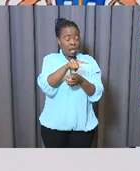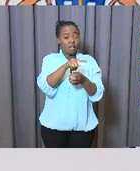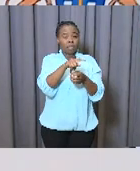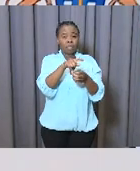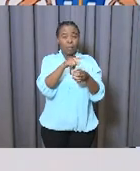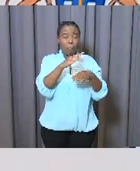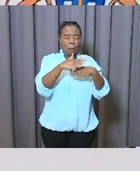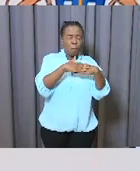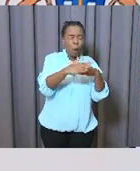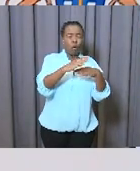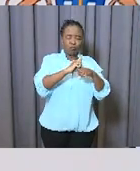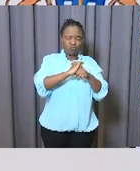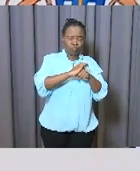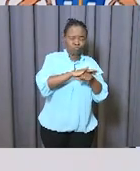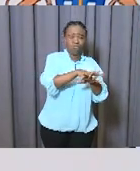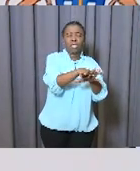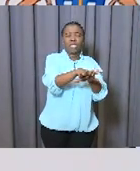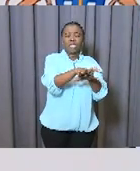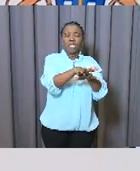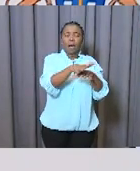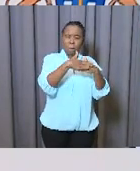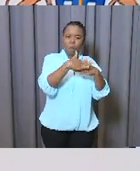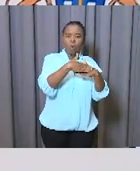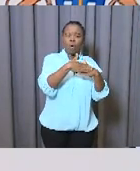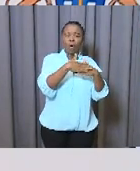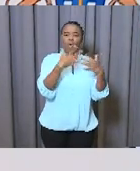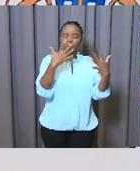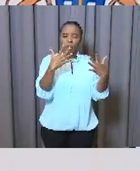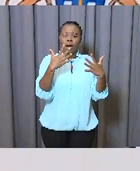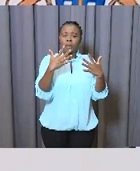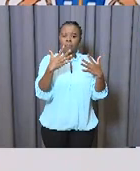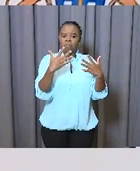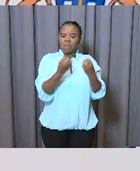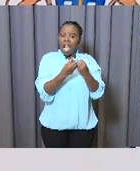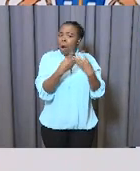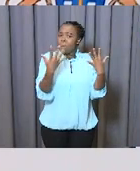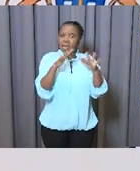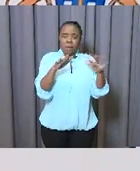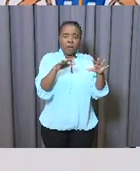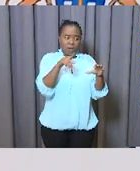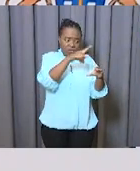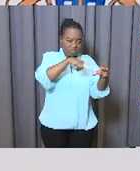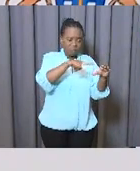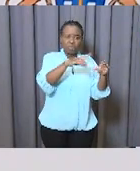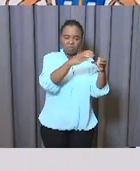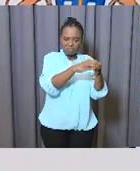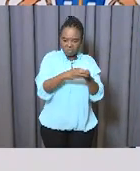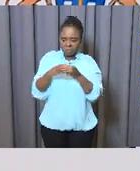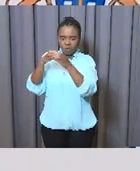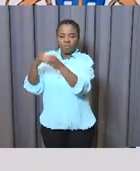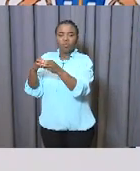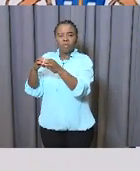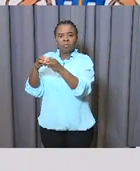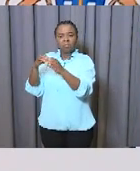larger infections, how many people would we be faced with having to move out into quarantine